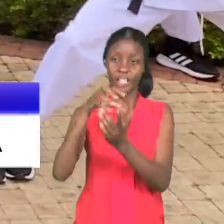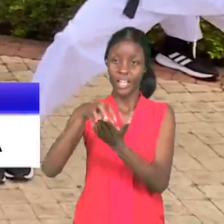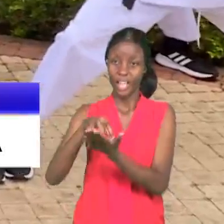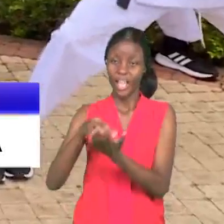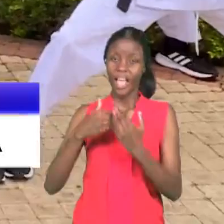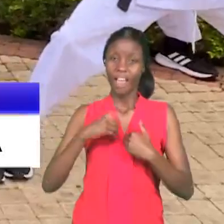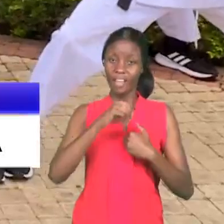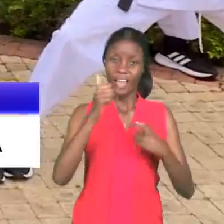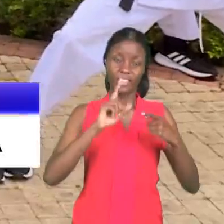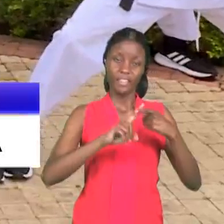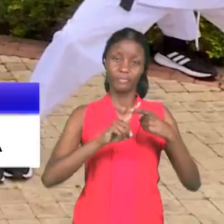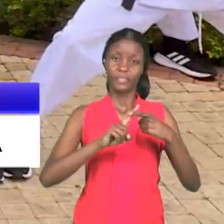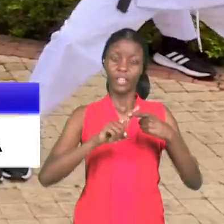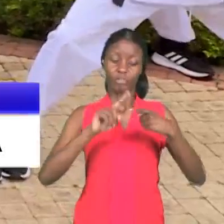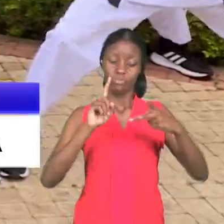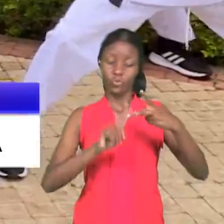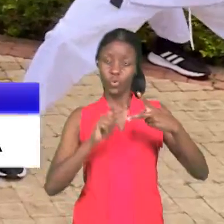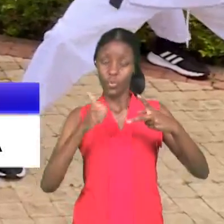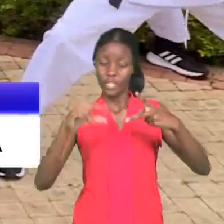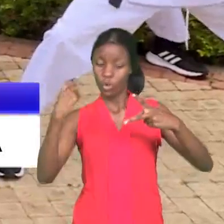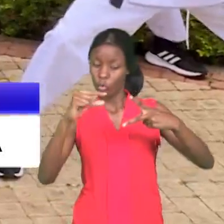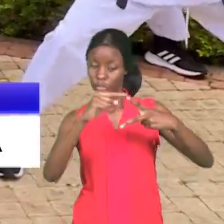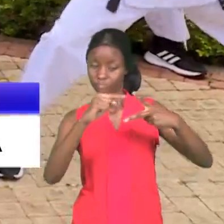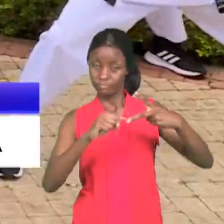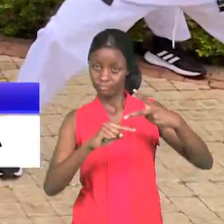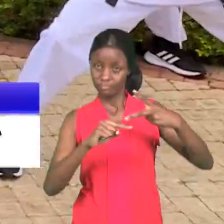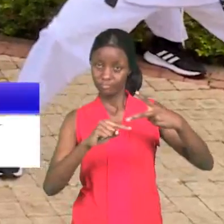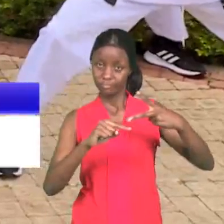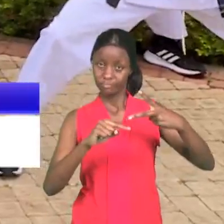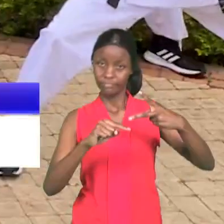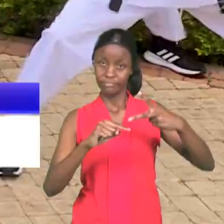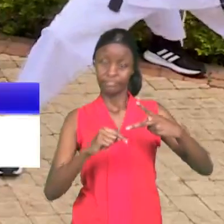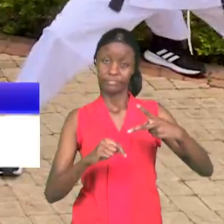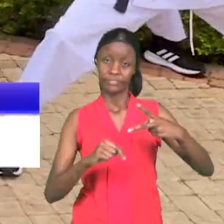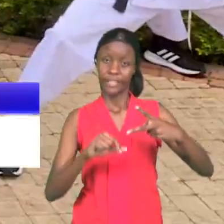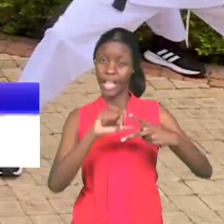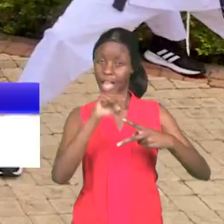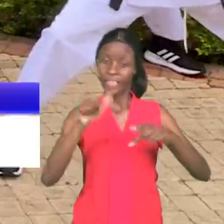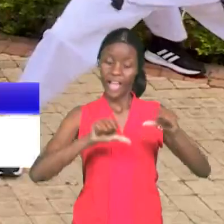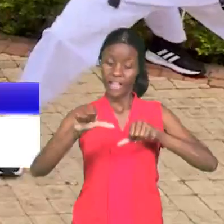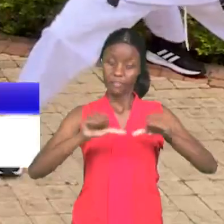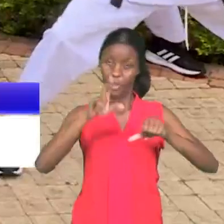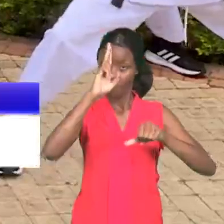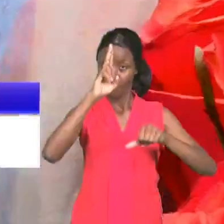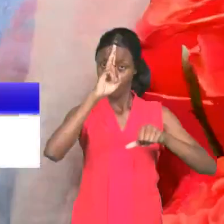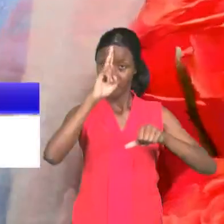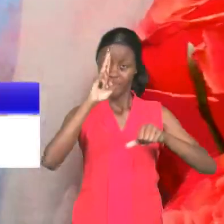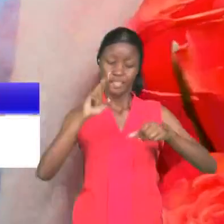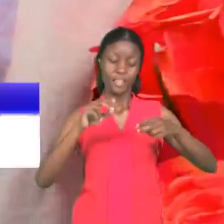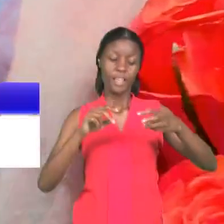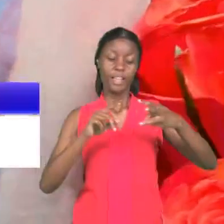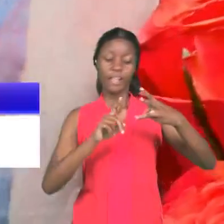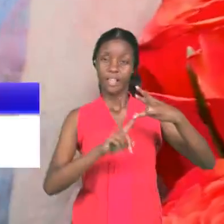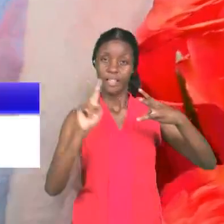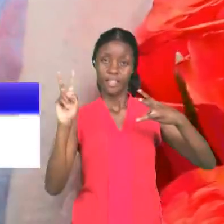Lona Apio winning gold in the men's and women's sparring categories respectively. Administration Police Officer Roswa Sheke and